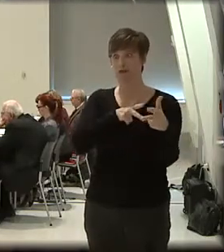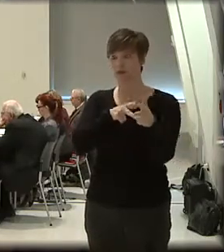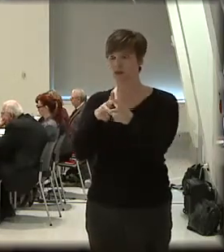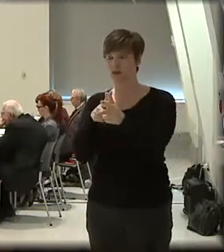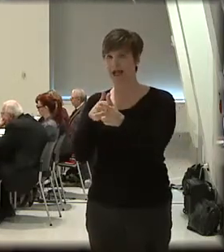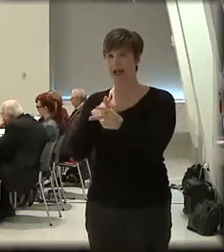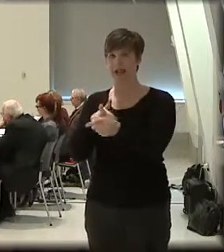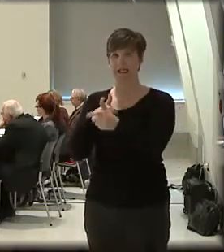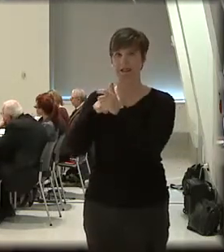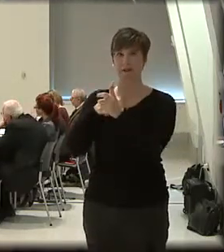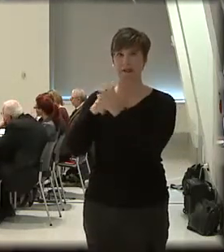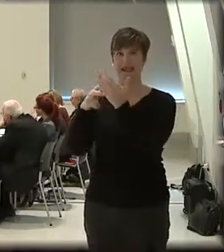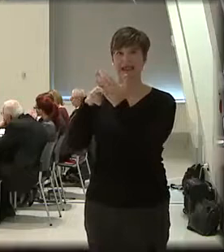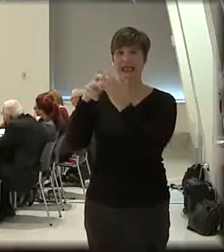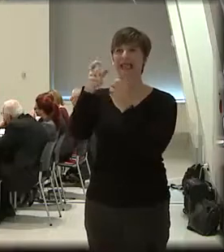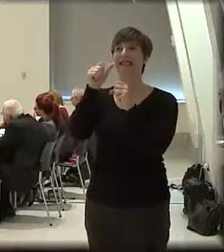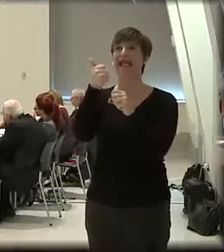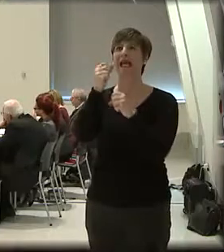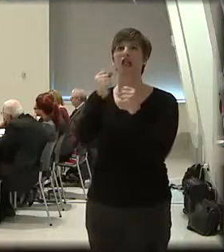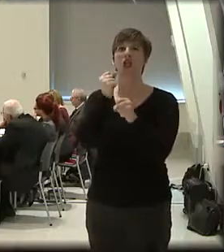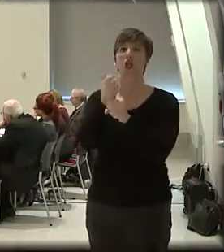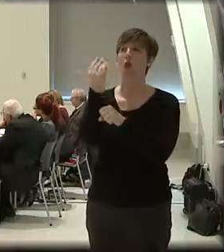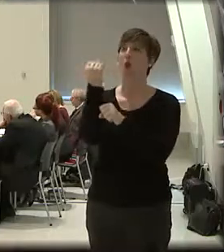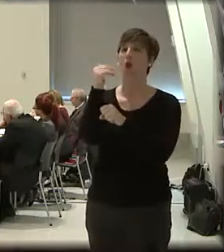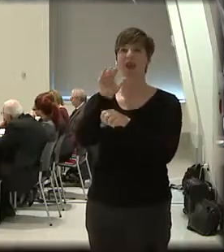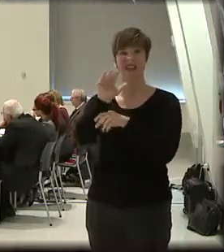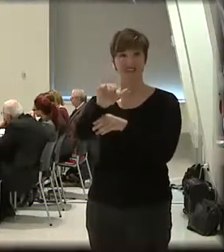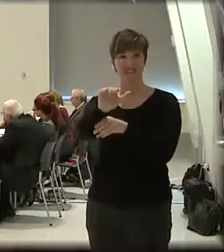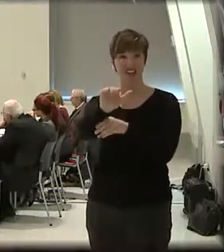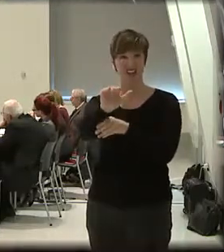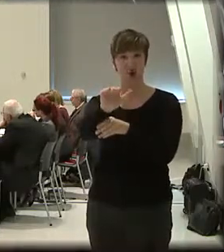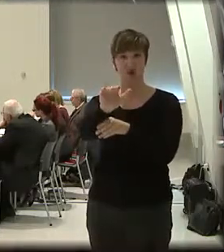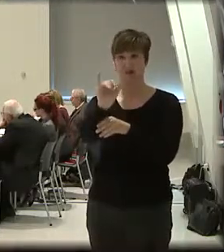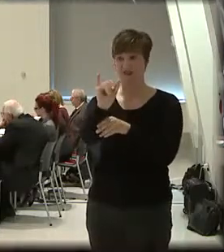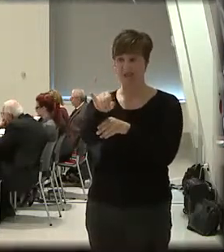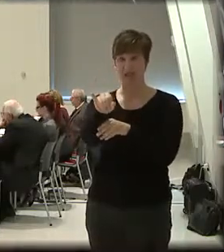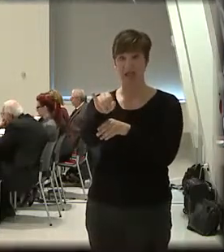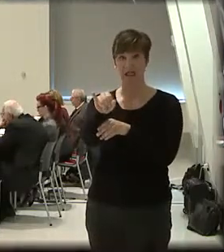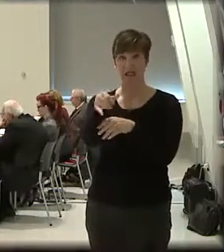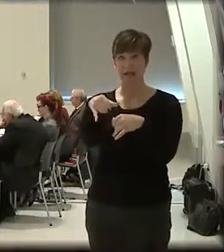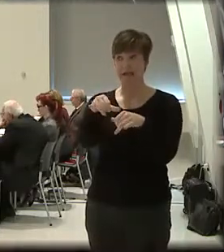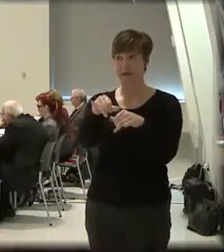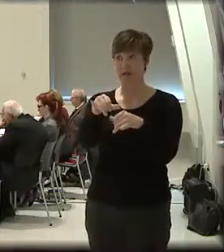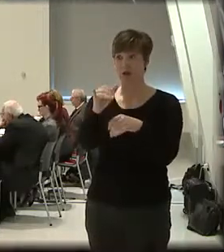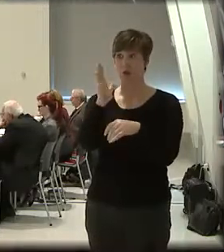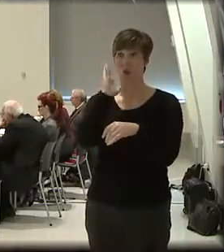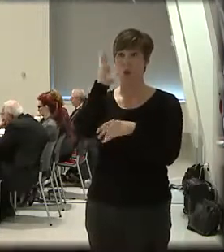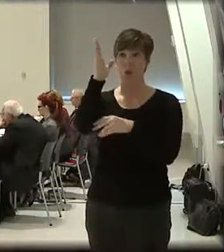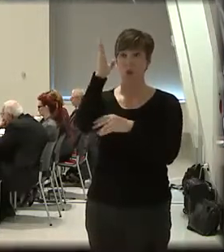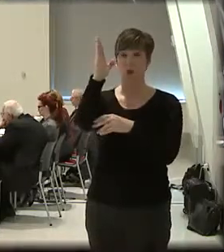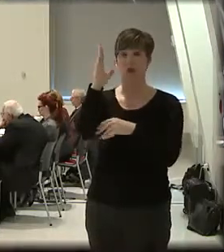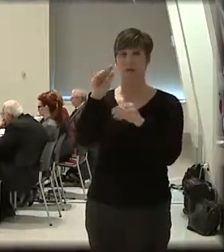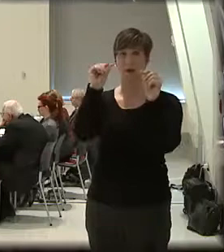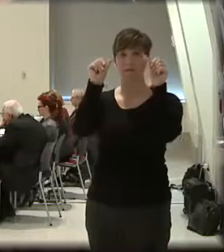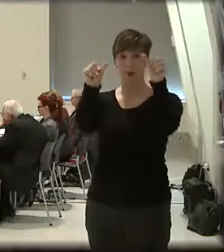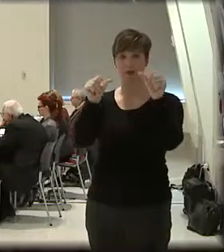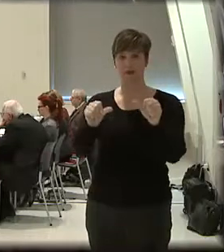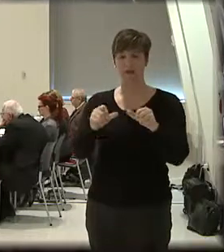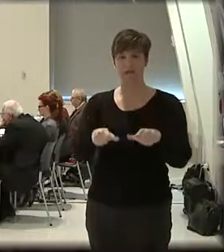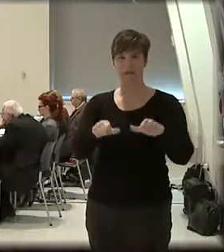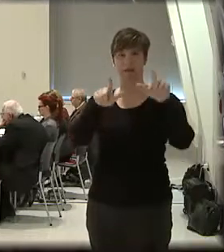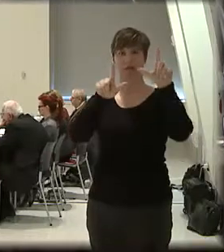got a speeding ticket 10 years ago. Is the video of my interaction someday going to be posted online